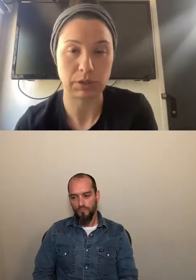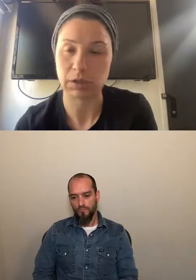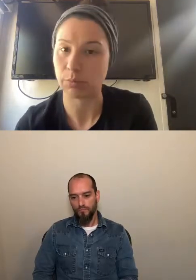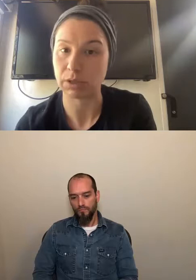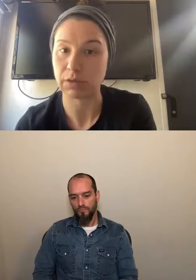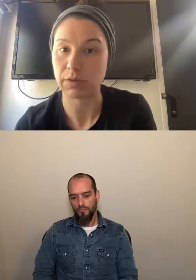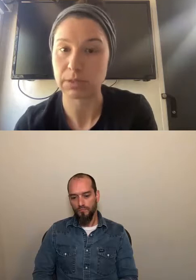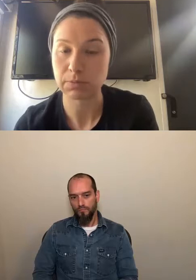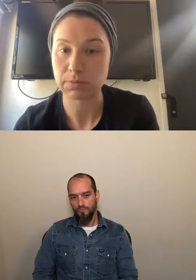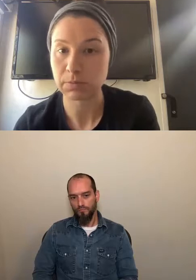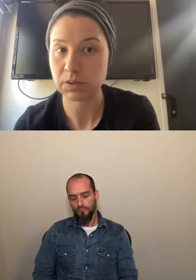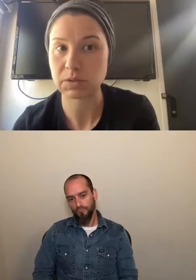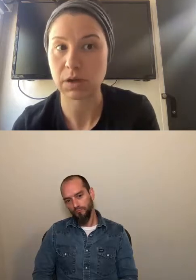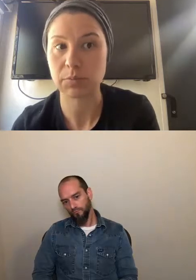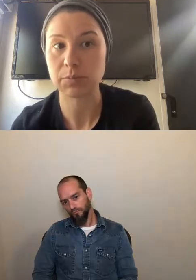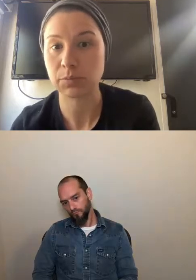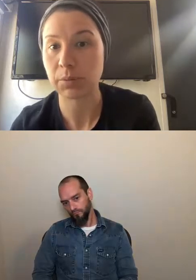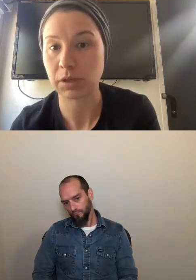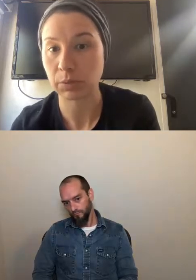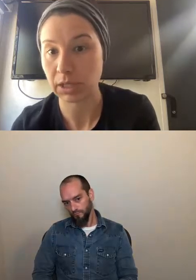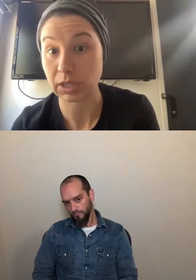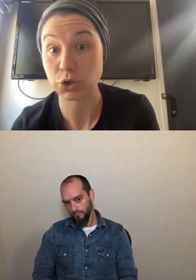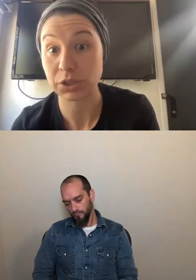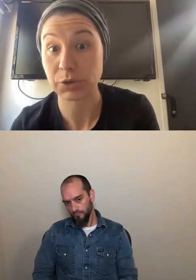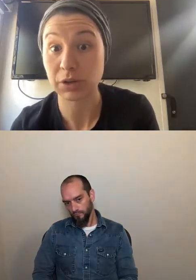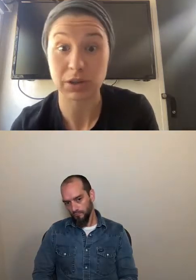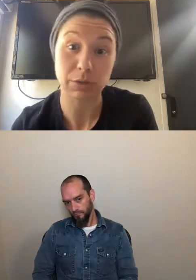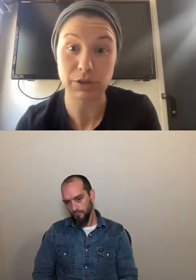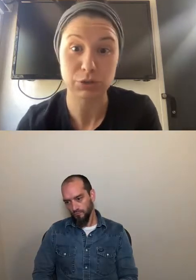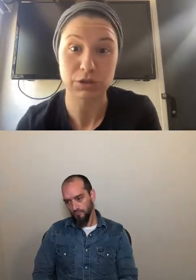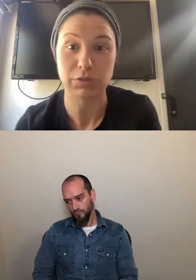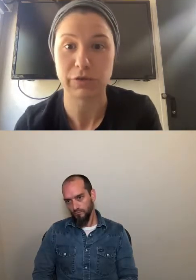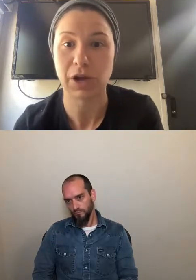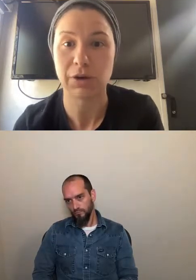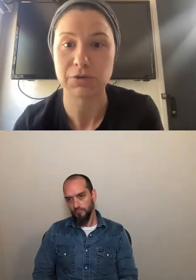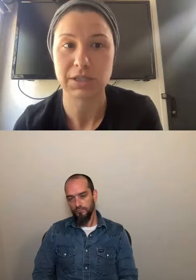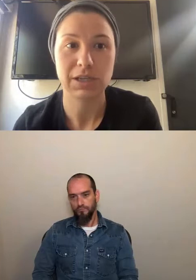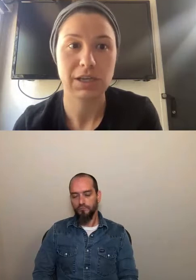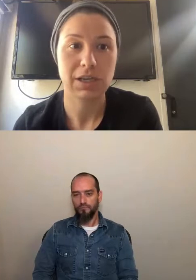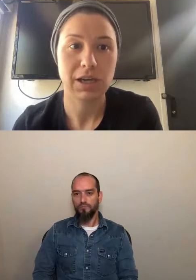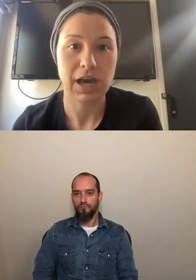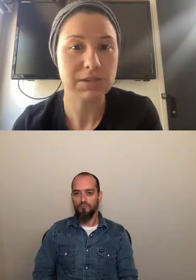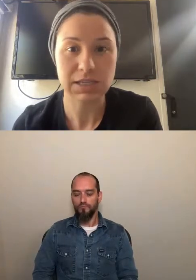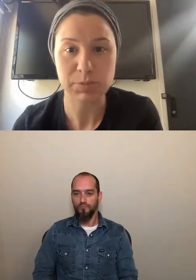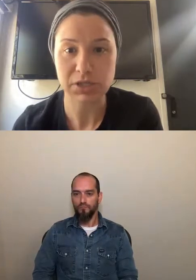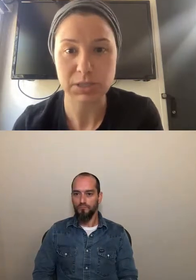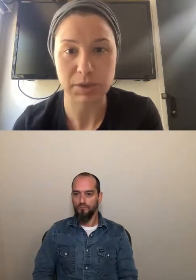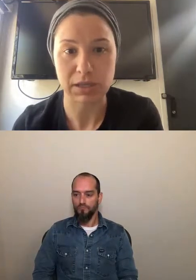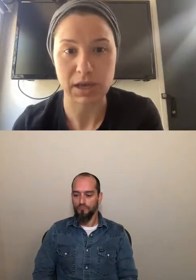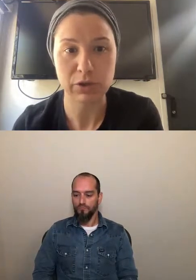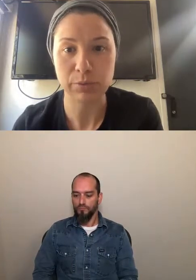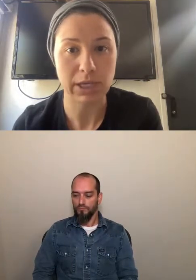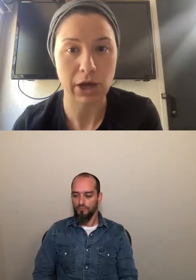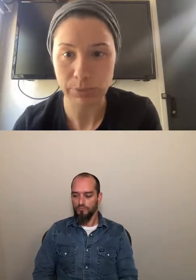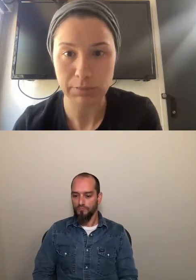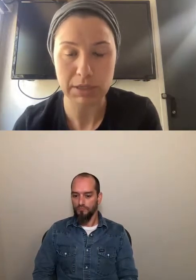to. I don't believe that it's not primarily what they enjoy doing or they usually refer out. How's that experience been?